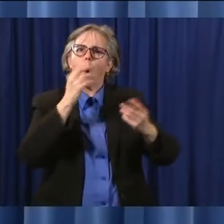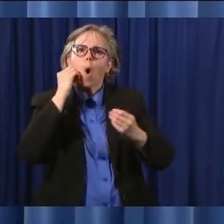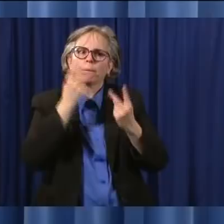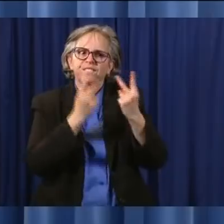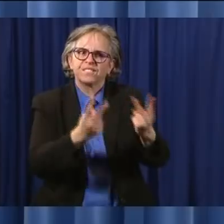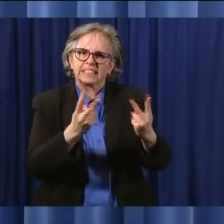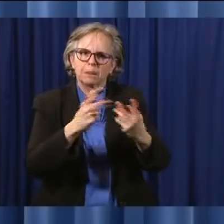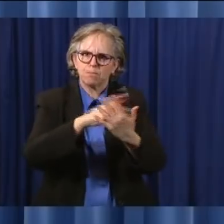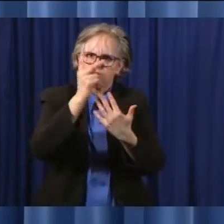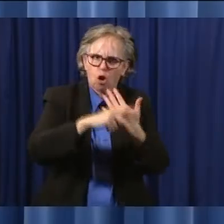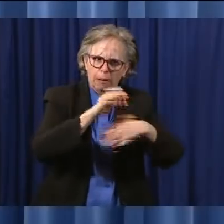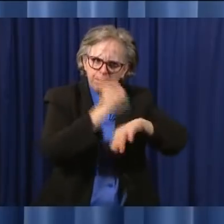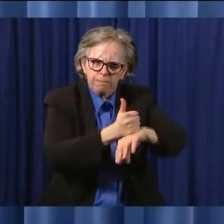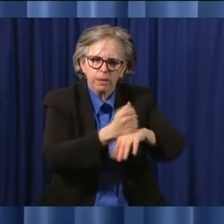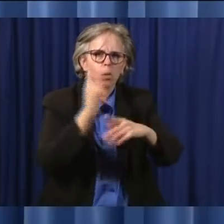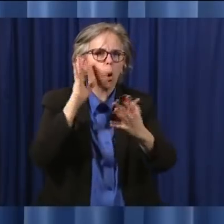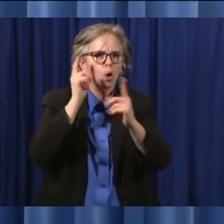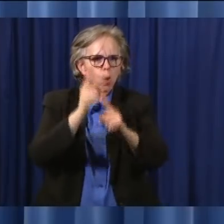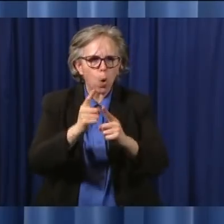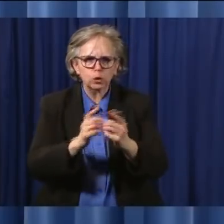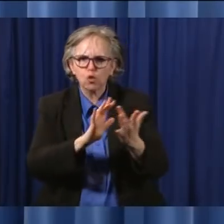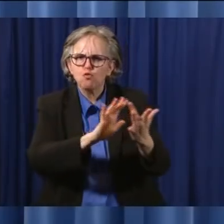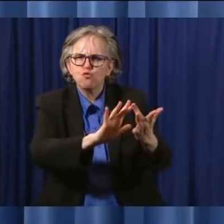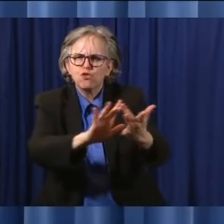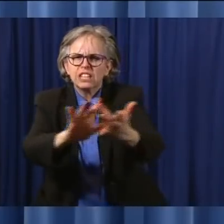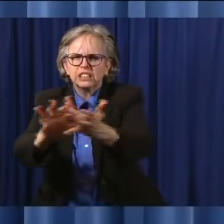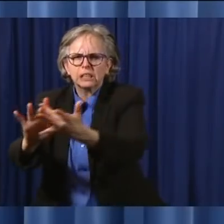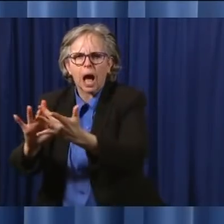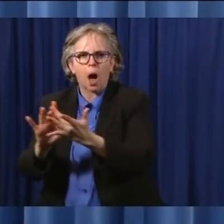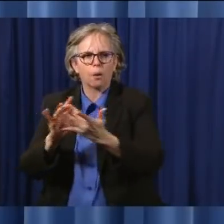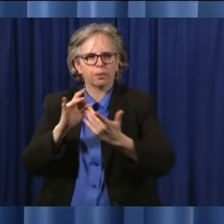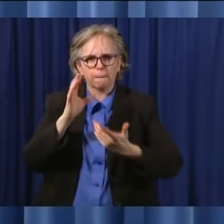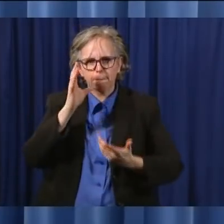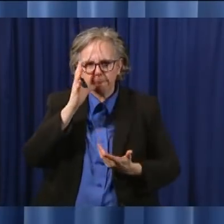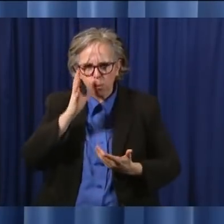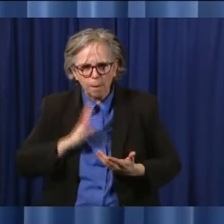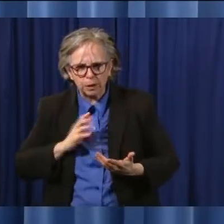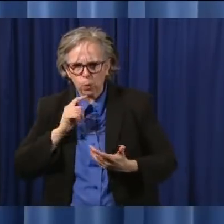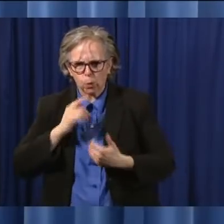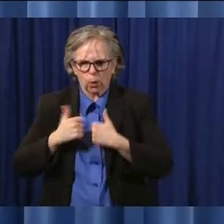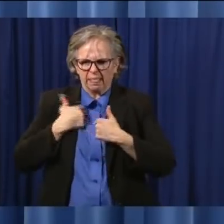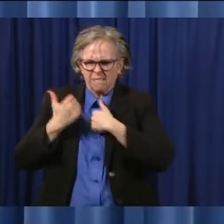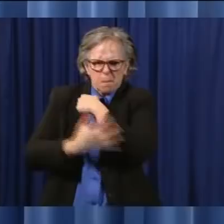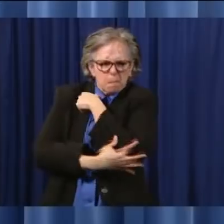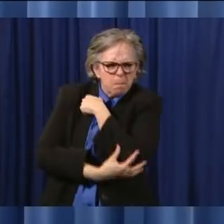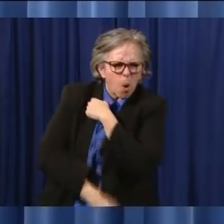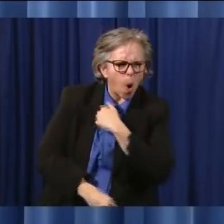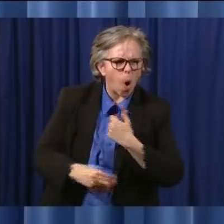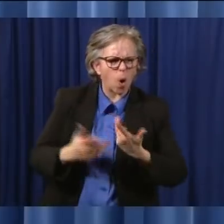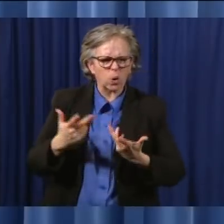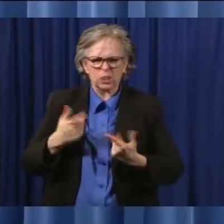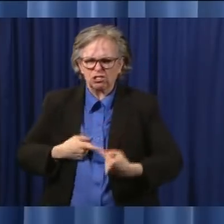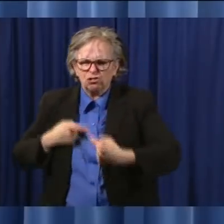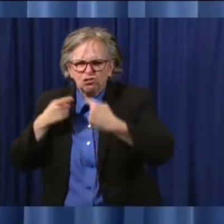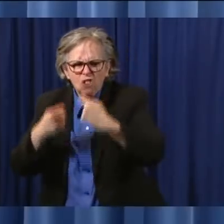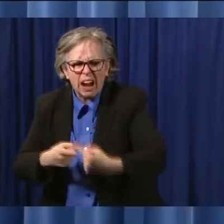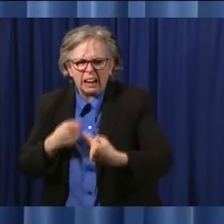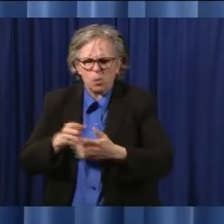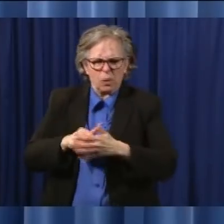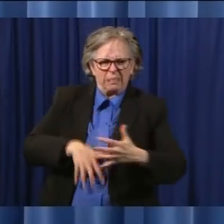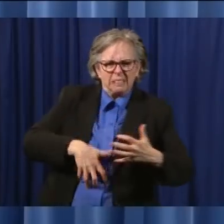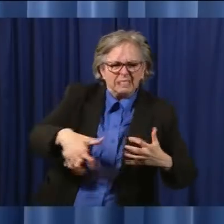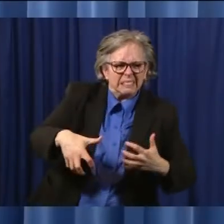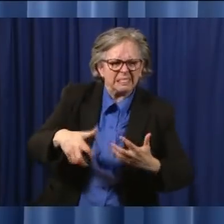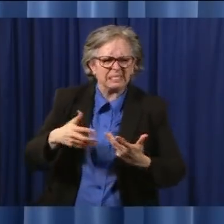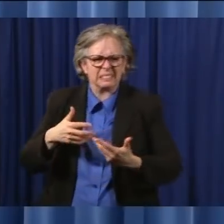to reach women in poverty, women who are struggling, to help them through the pregnancy,